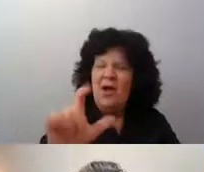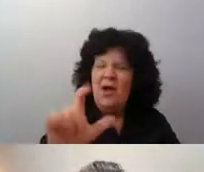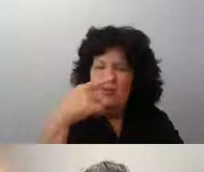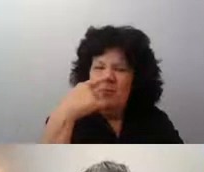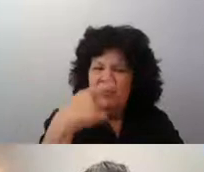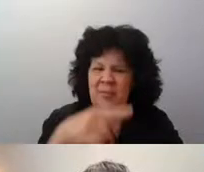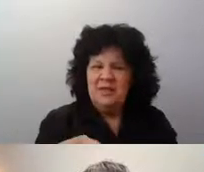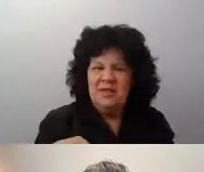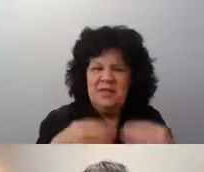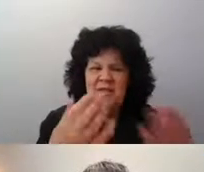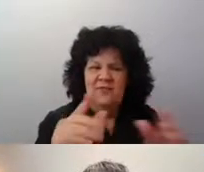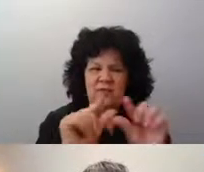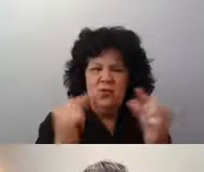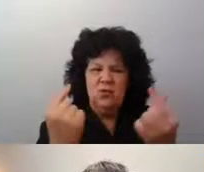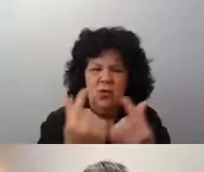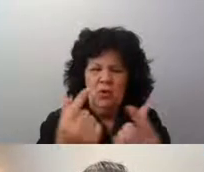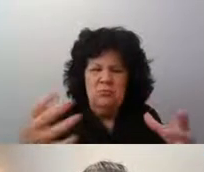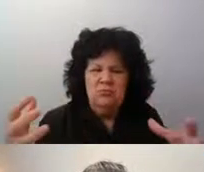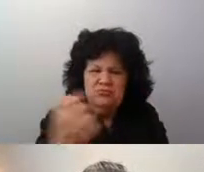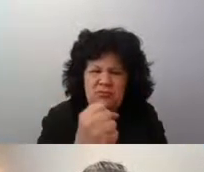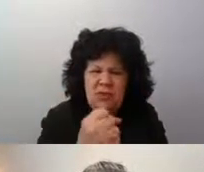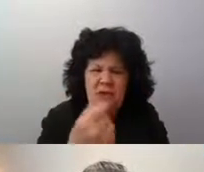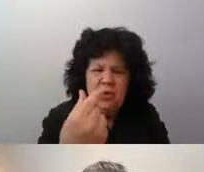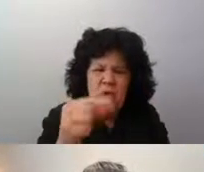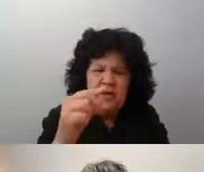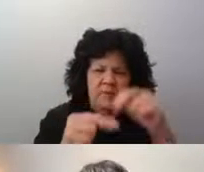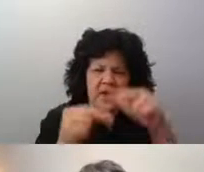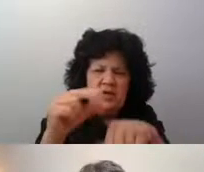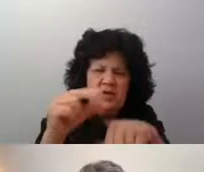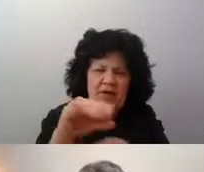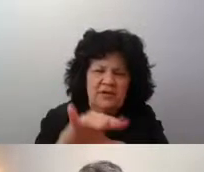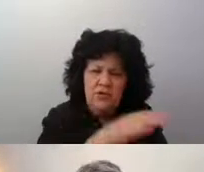just a snapshot of the Green Building Advisory Committee, just for awareness,